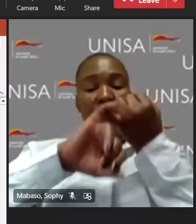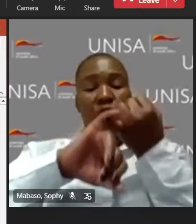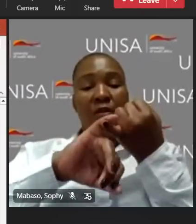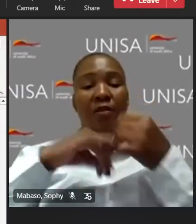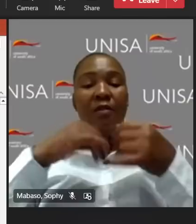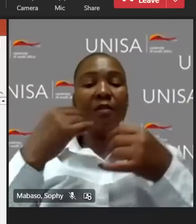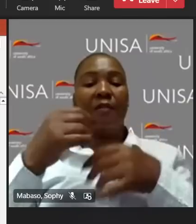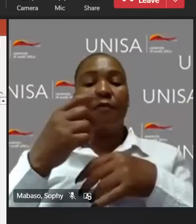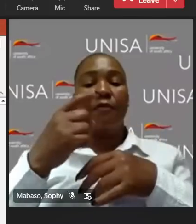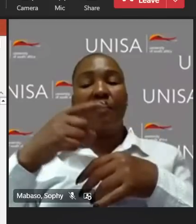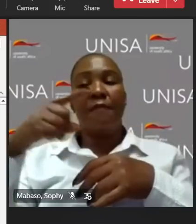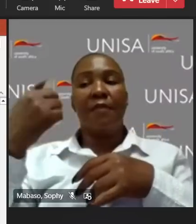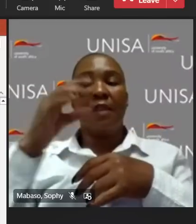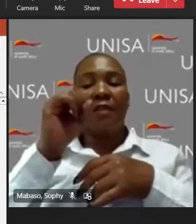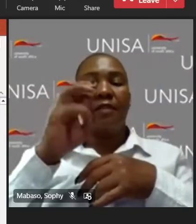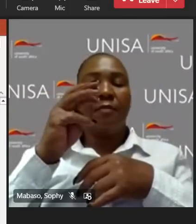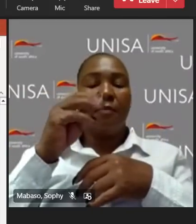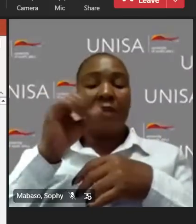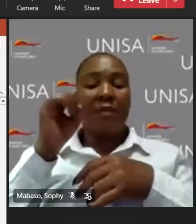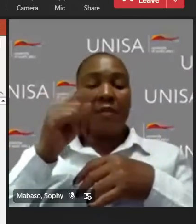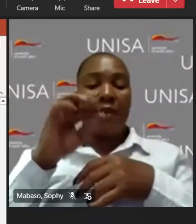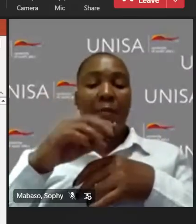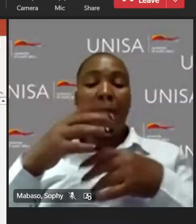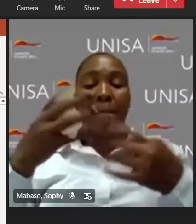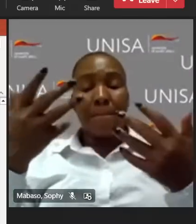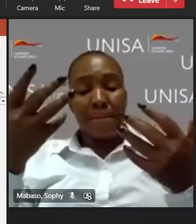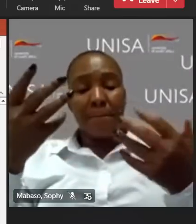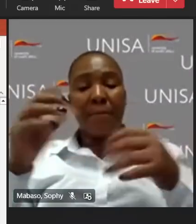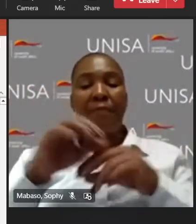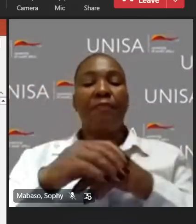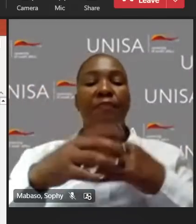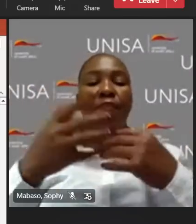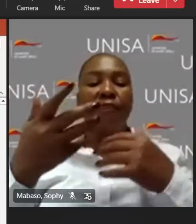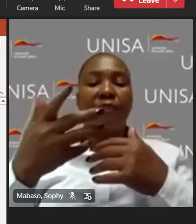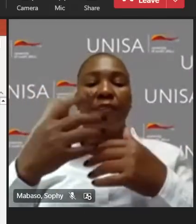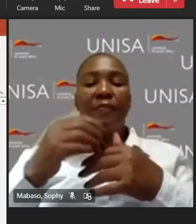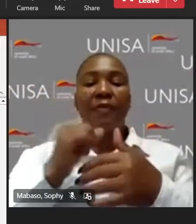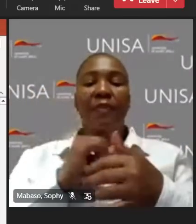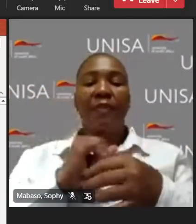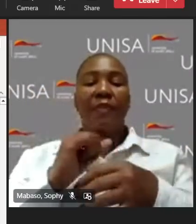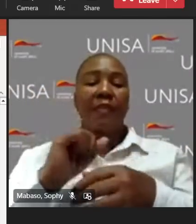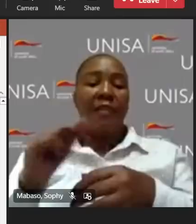for the first semester. However, we did not receive the money